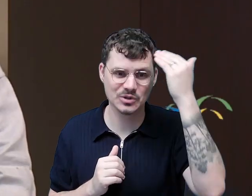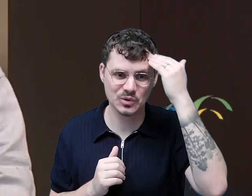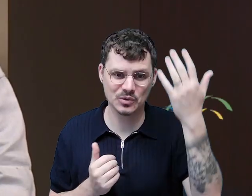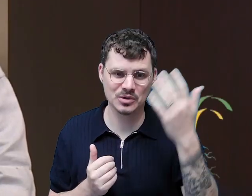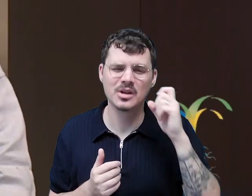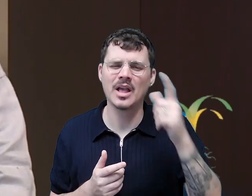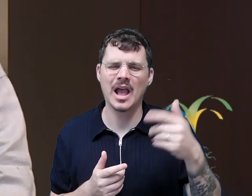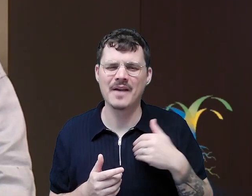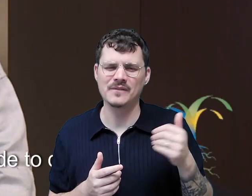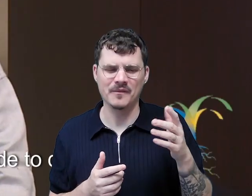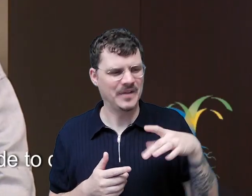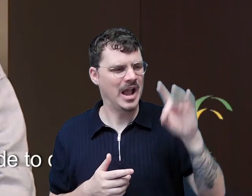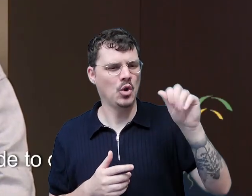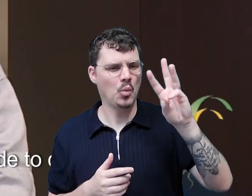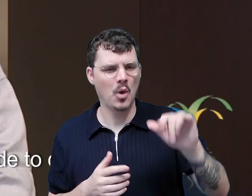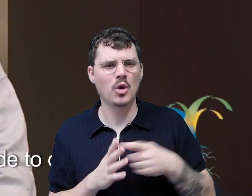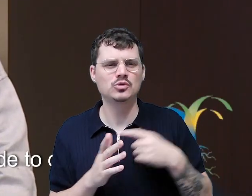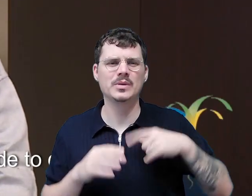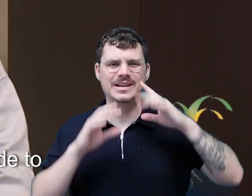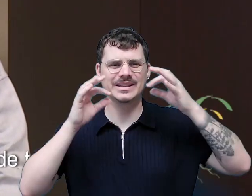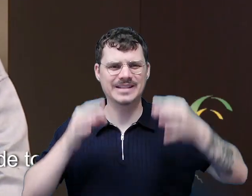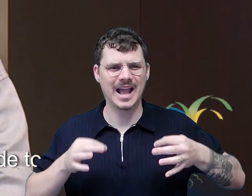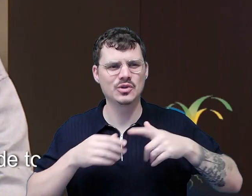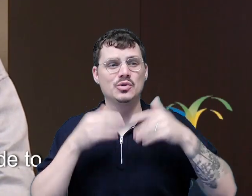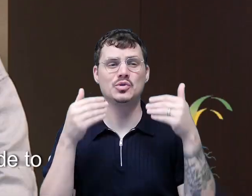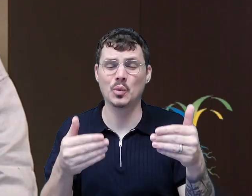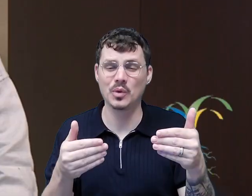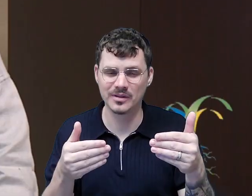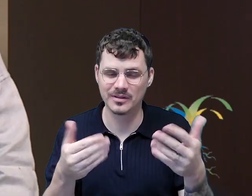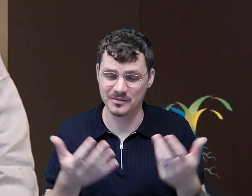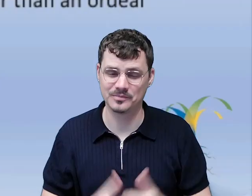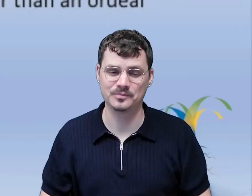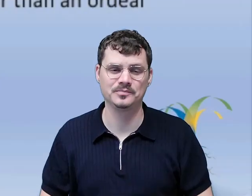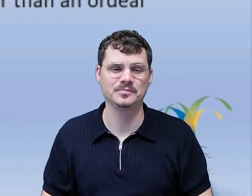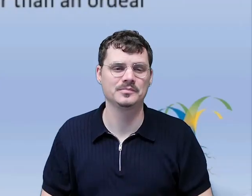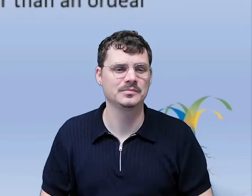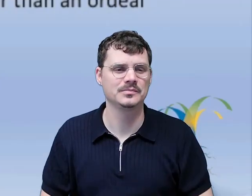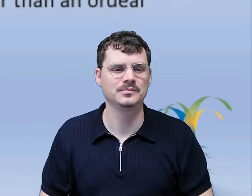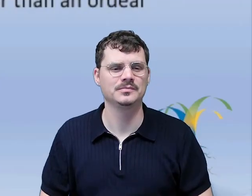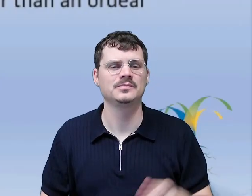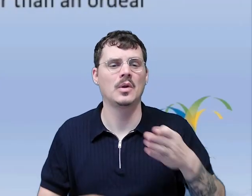knew. There's a way around it once we decide to do it.